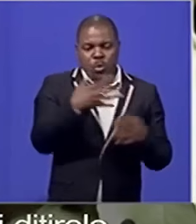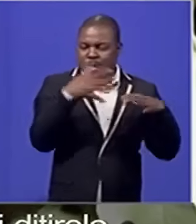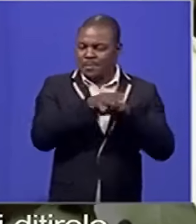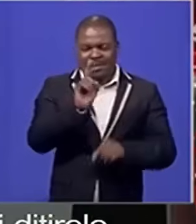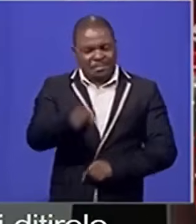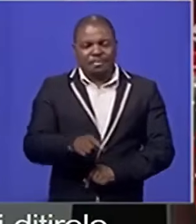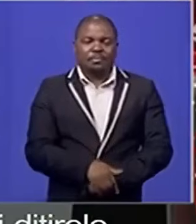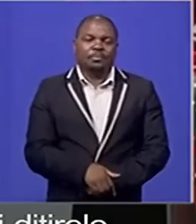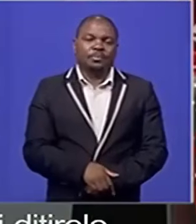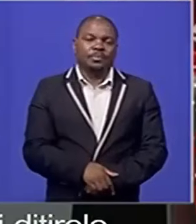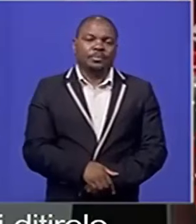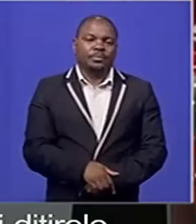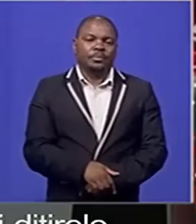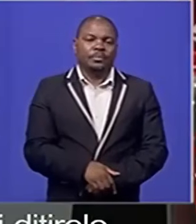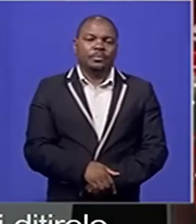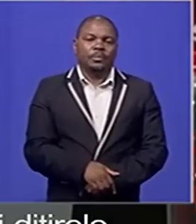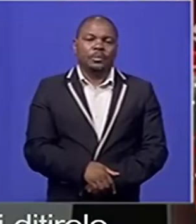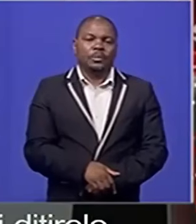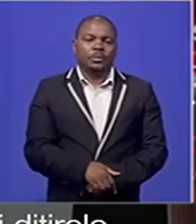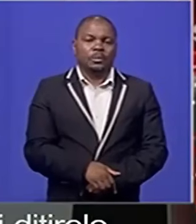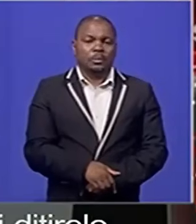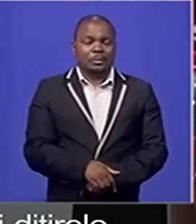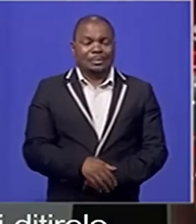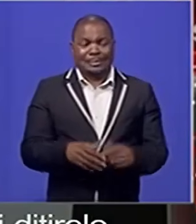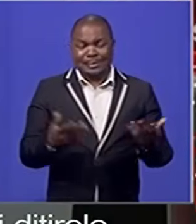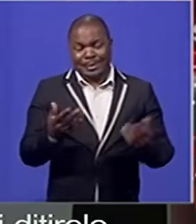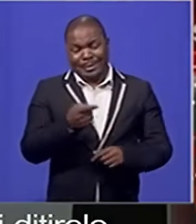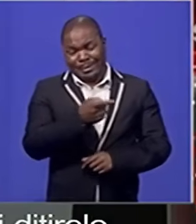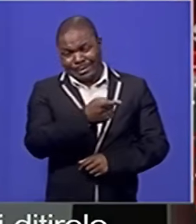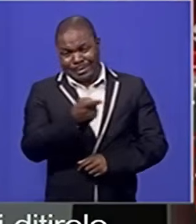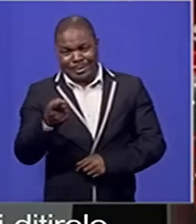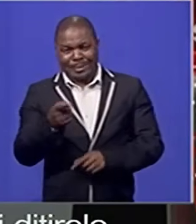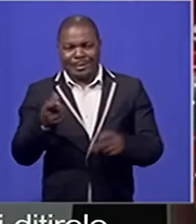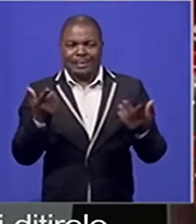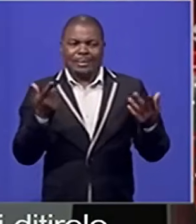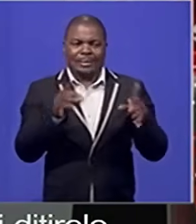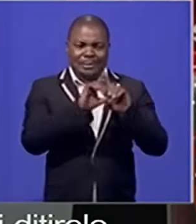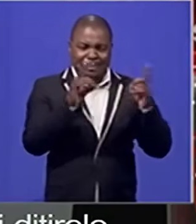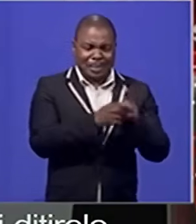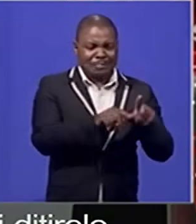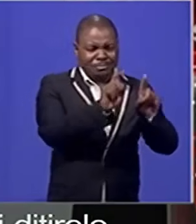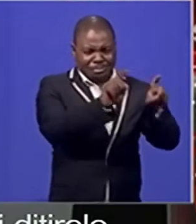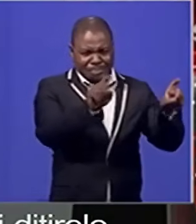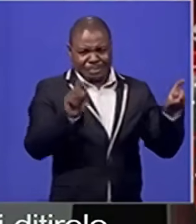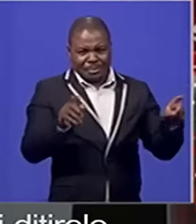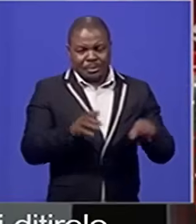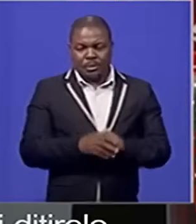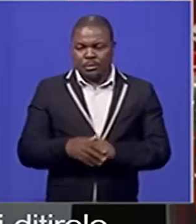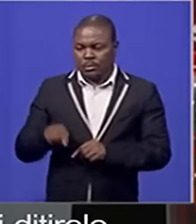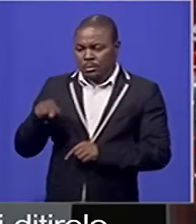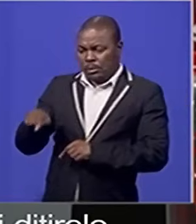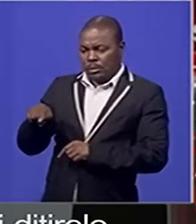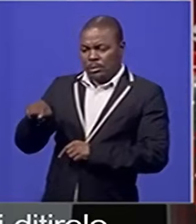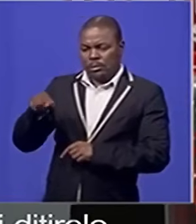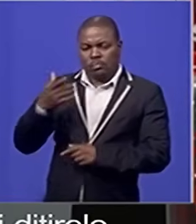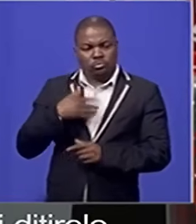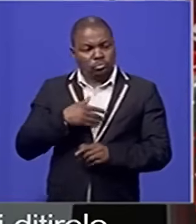tirisong. There's simply an absolute disrespect for authority in this